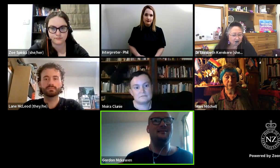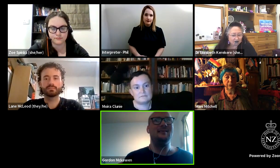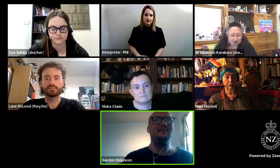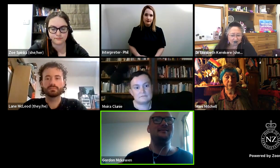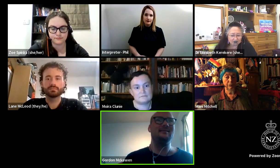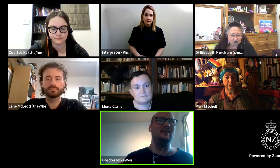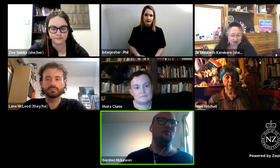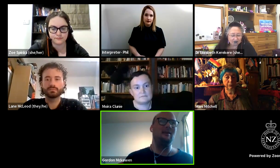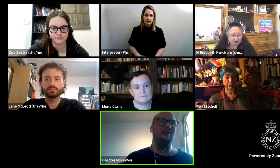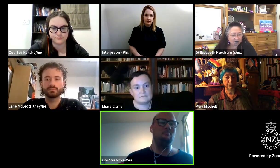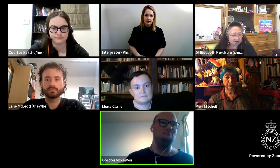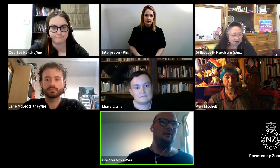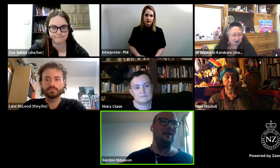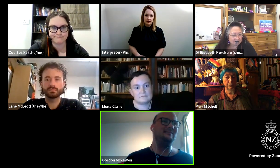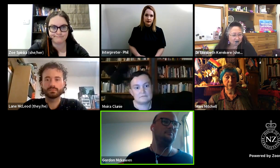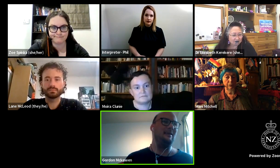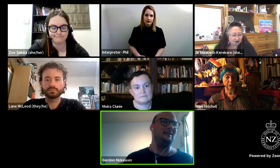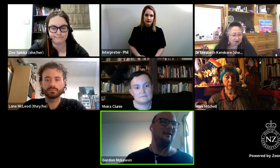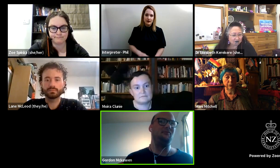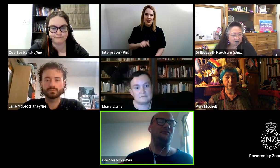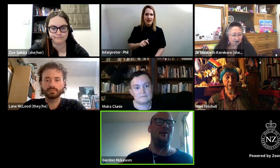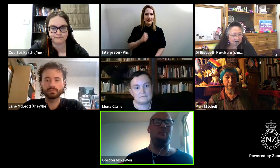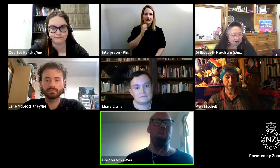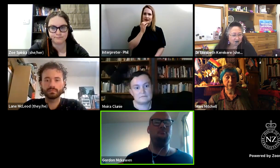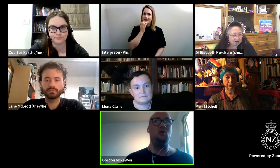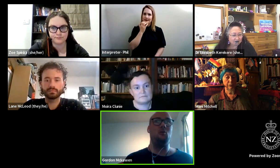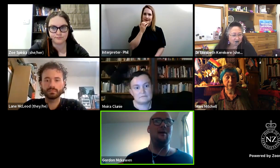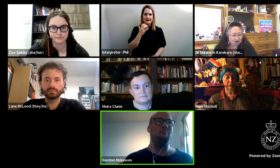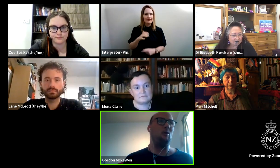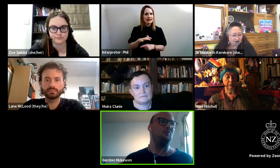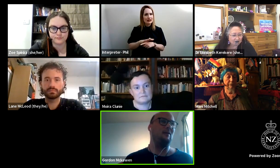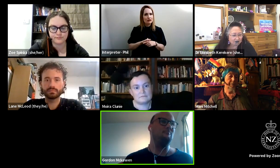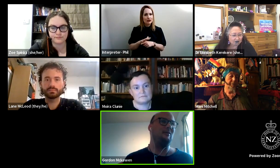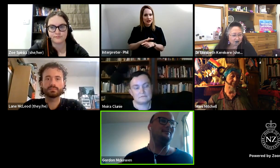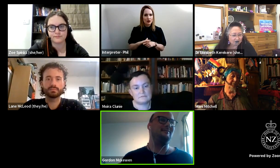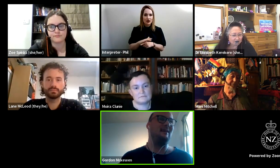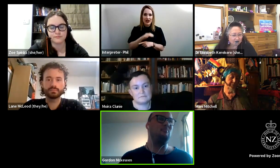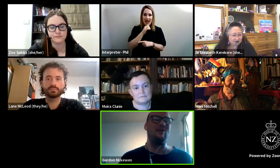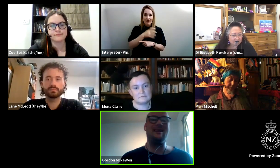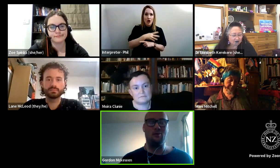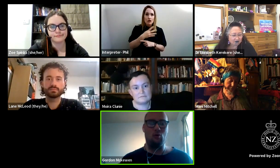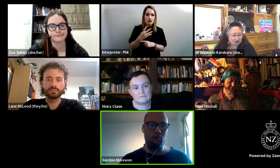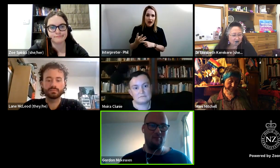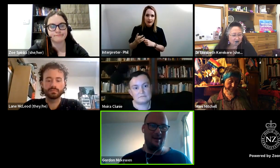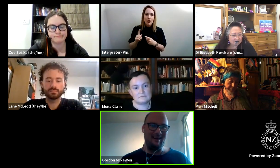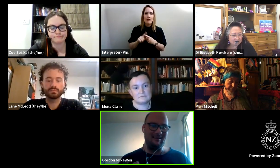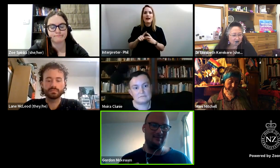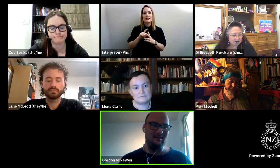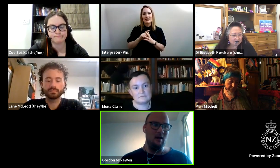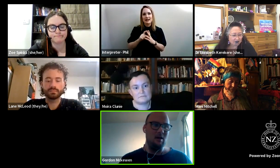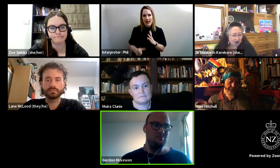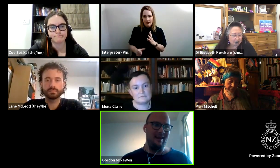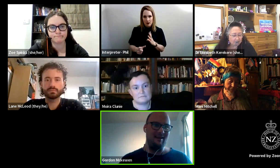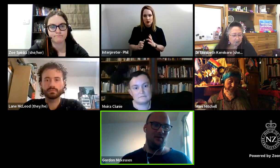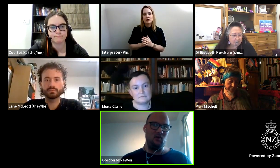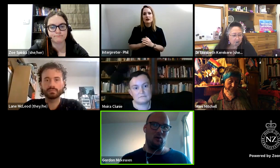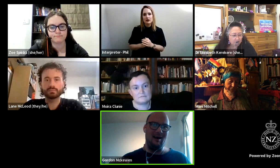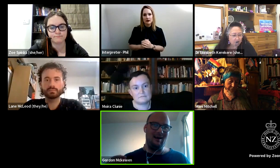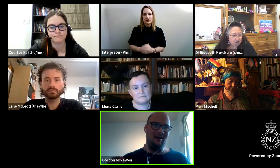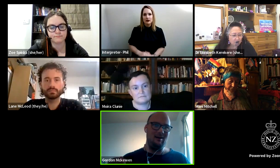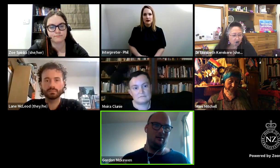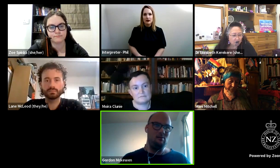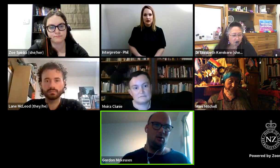It is a scary place to be if you are both rainbow and disabled. And it also means that if